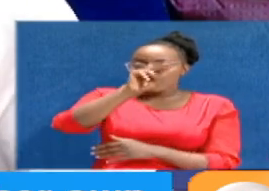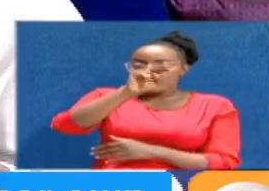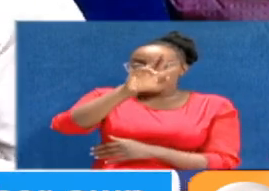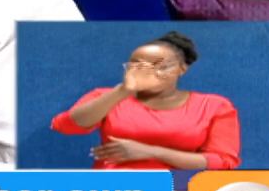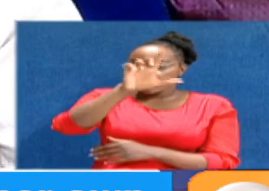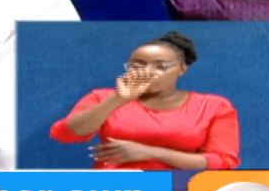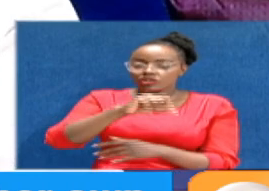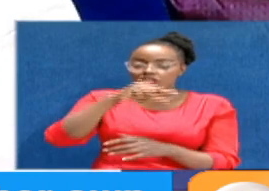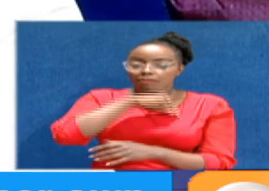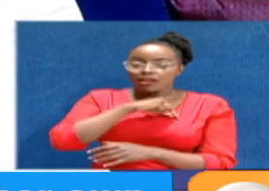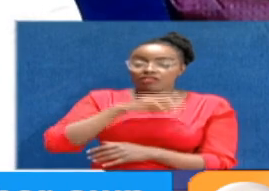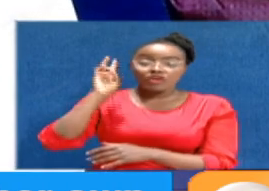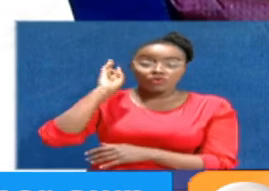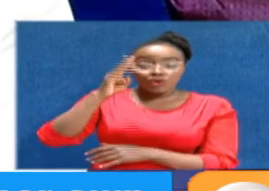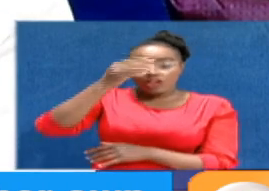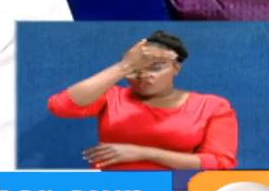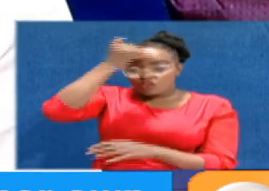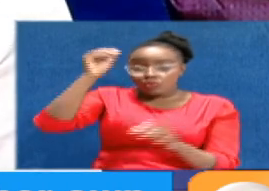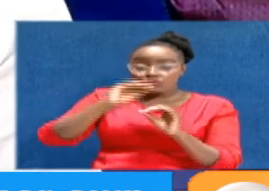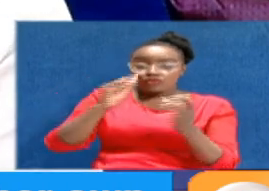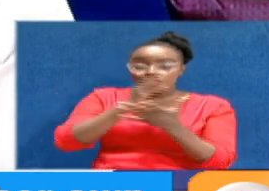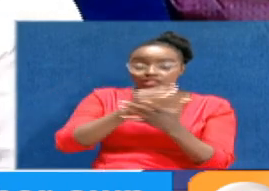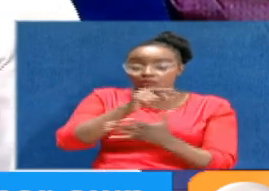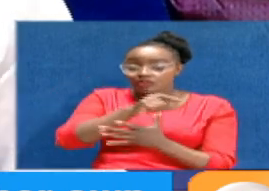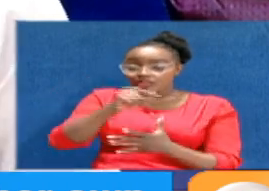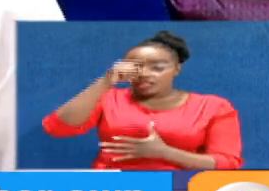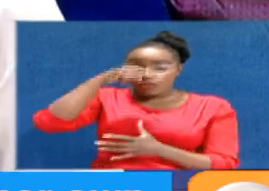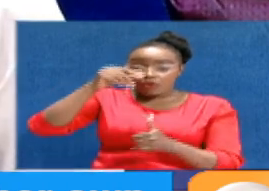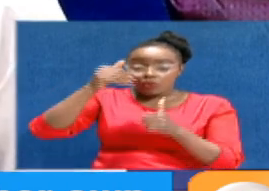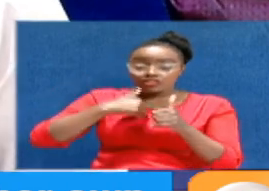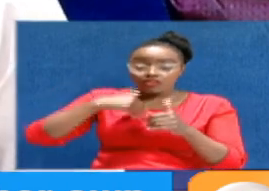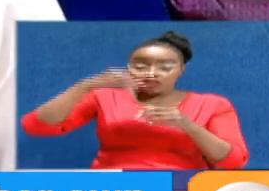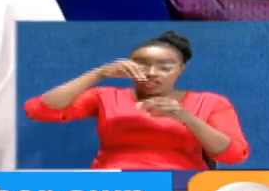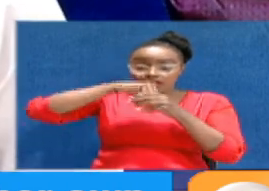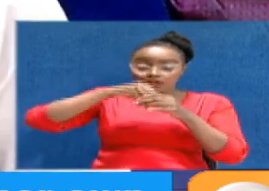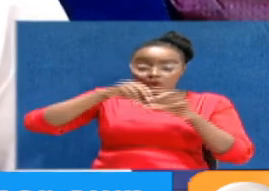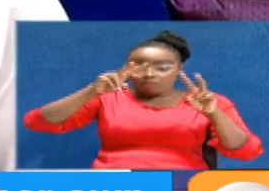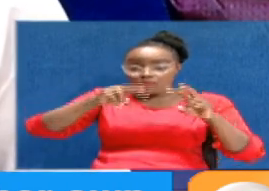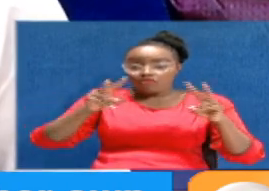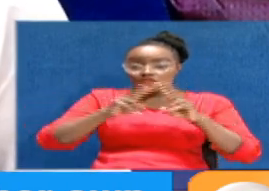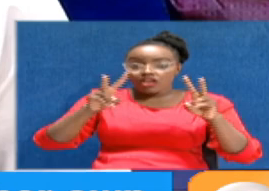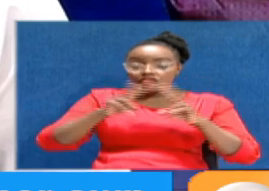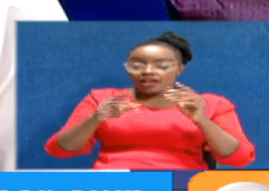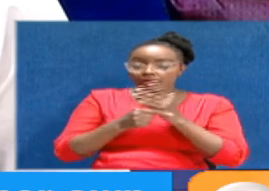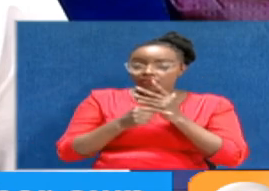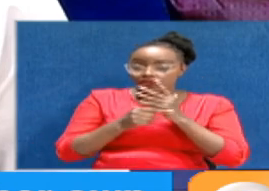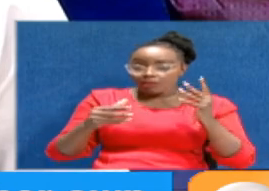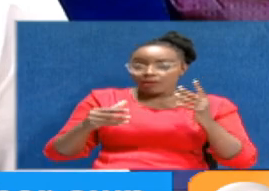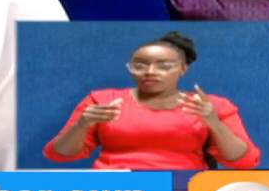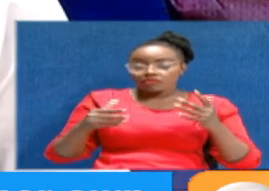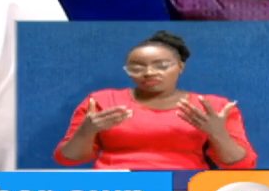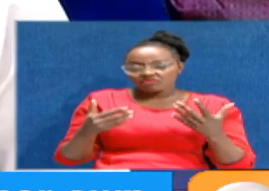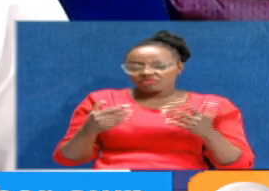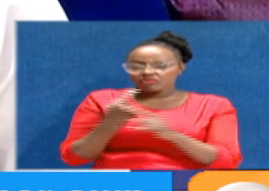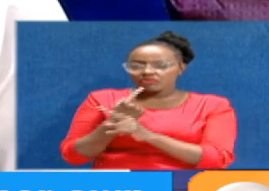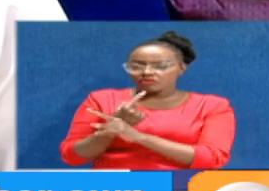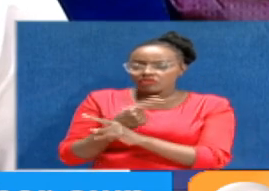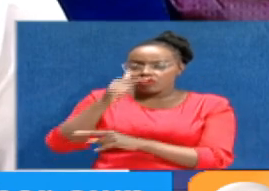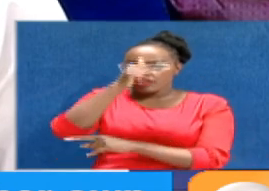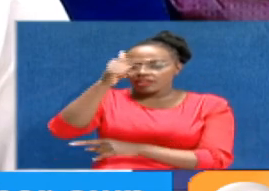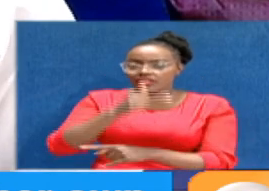from them in a way. And let's not forget, some of those policies that are inward looking were very, very popular among the rank and file of